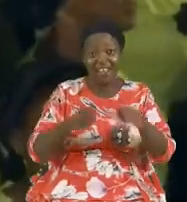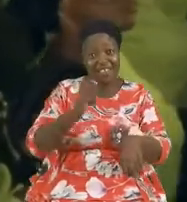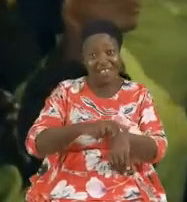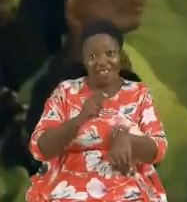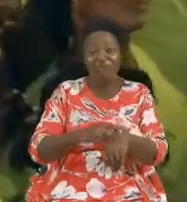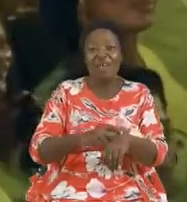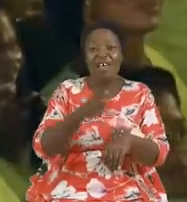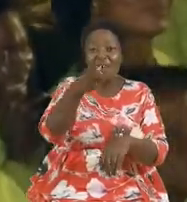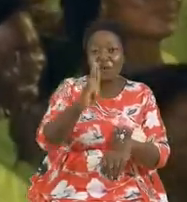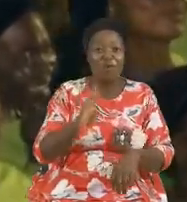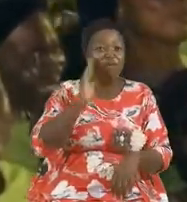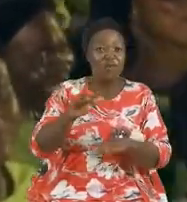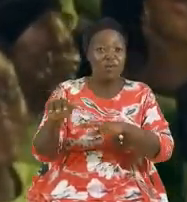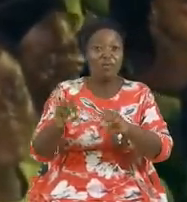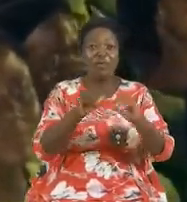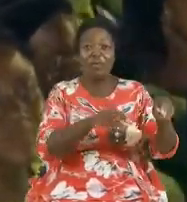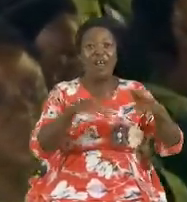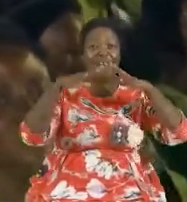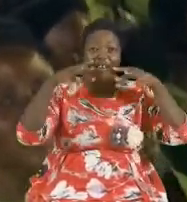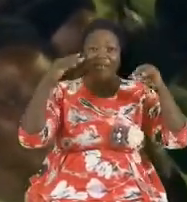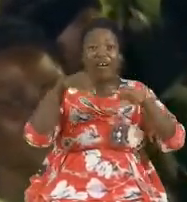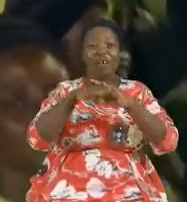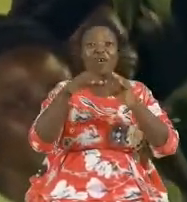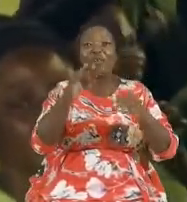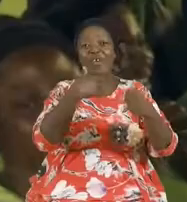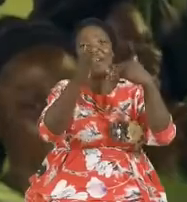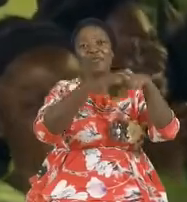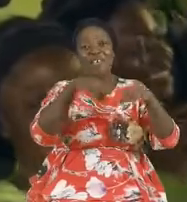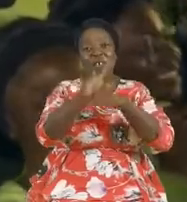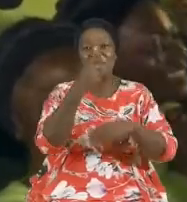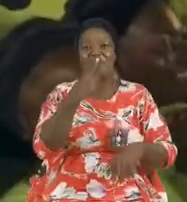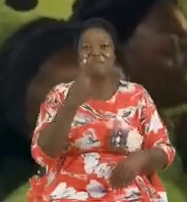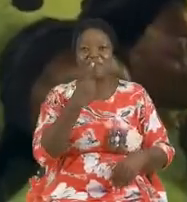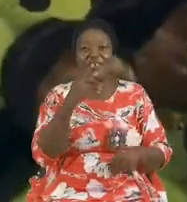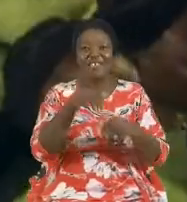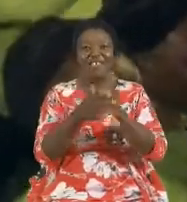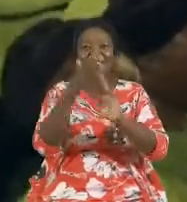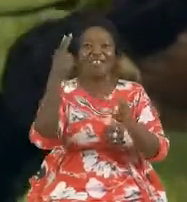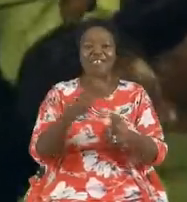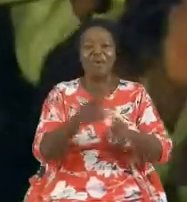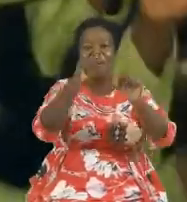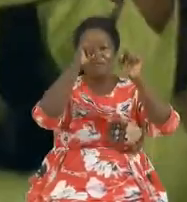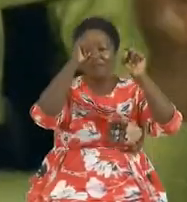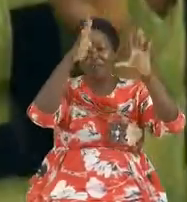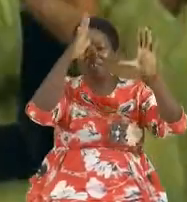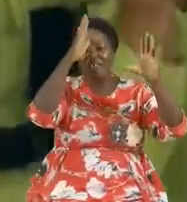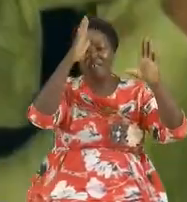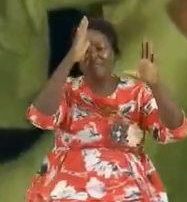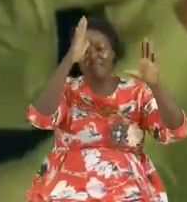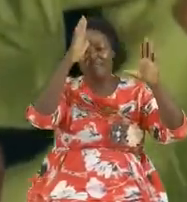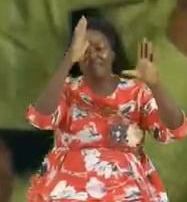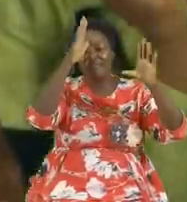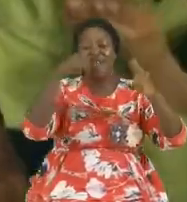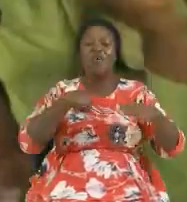very last minute, God will put the laughter of heaven in your mouth.